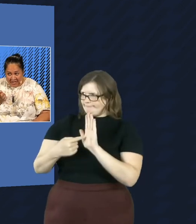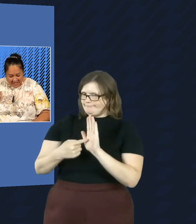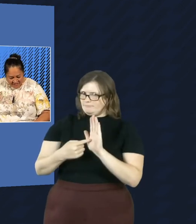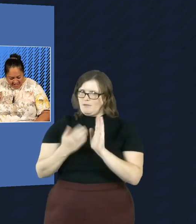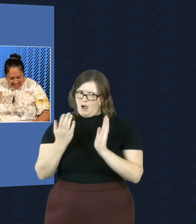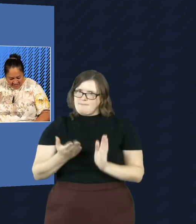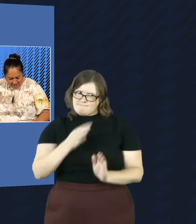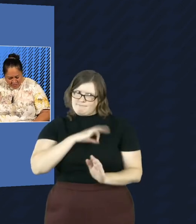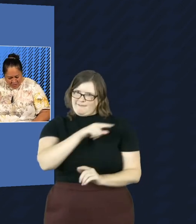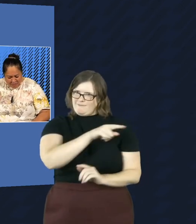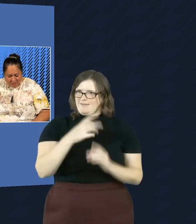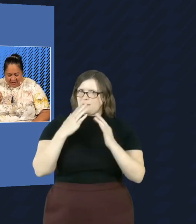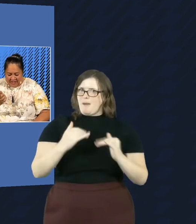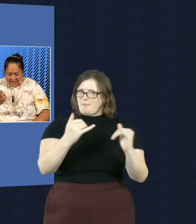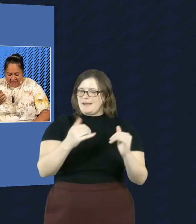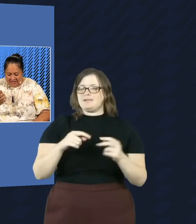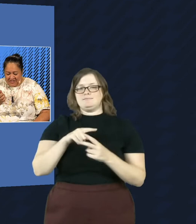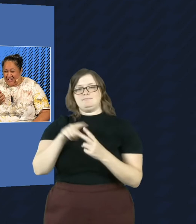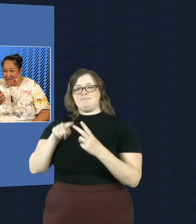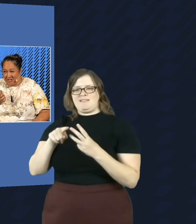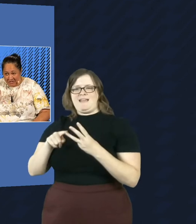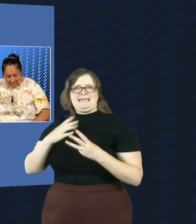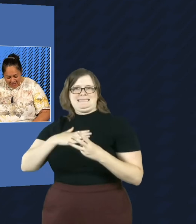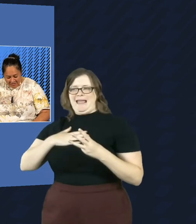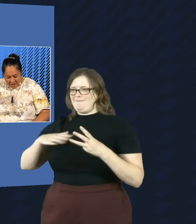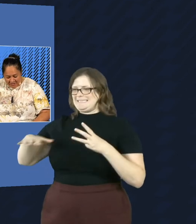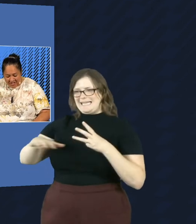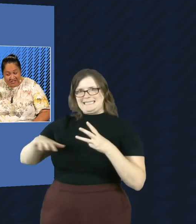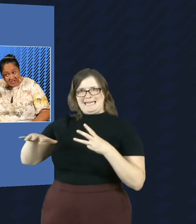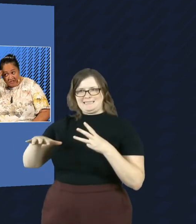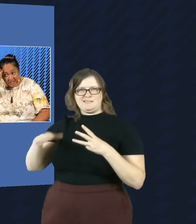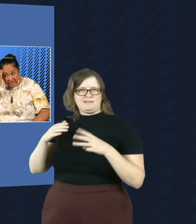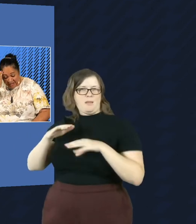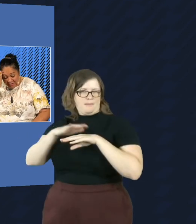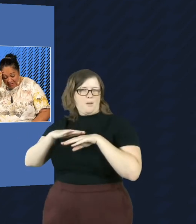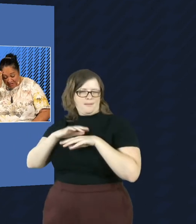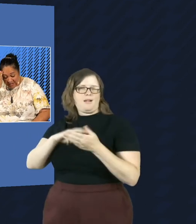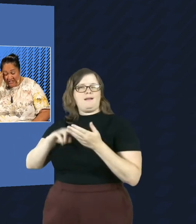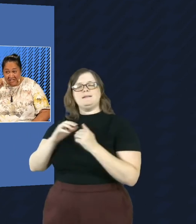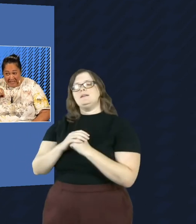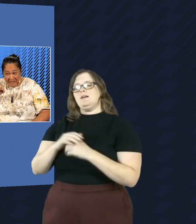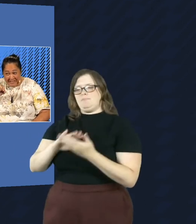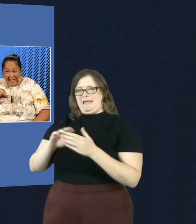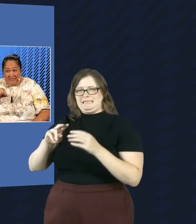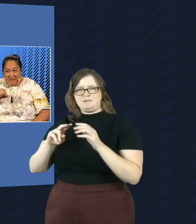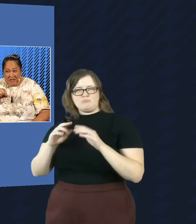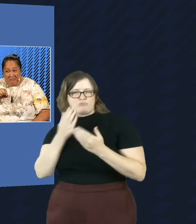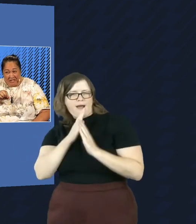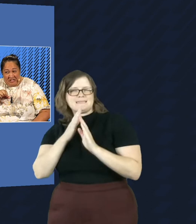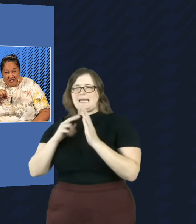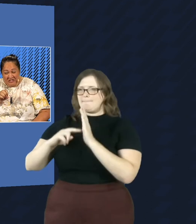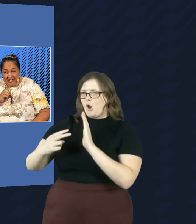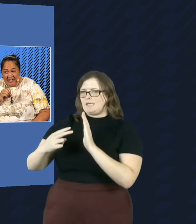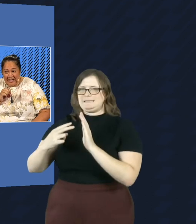and safe settings in the purple is just a range of privacy and security arrangements just to keep that data from